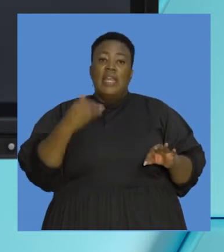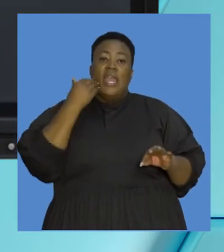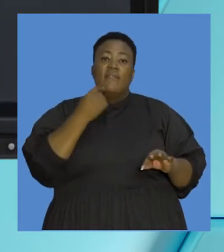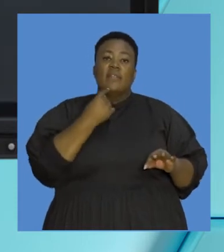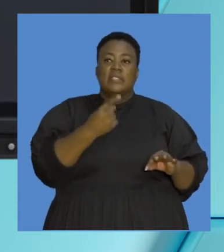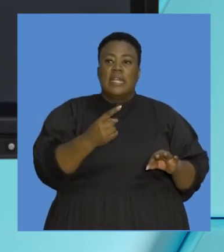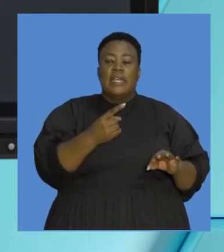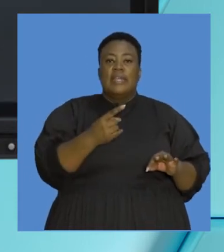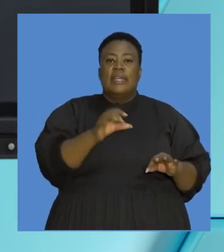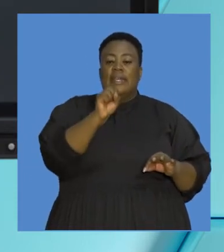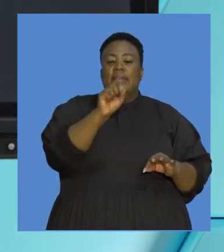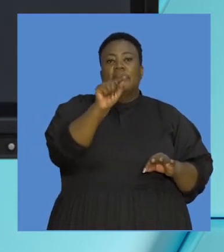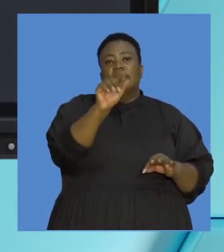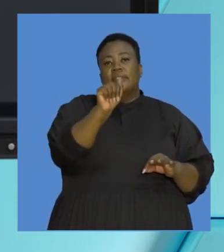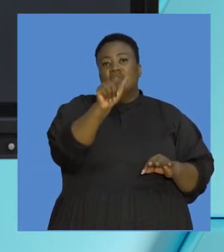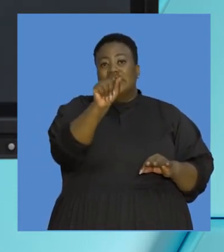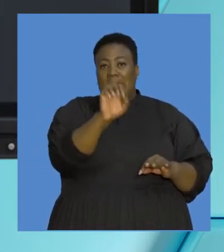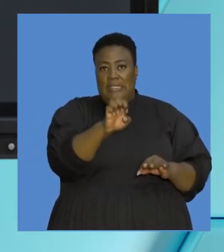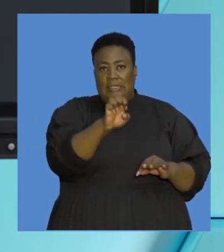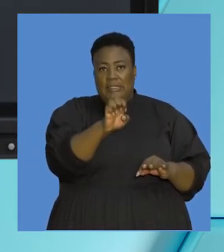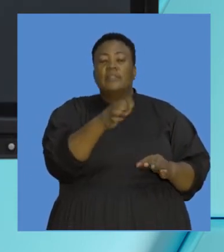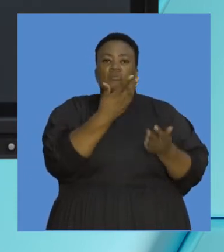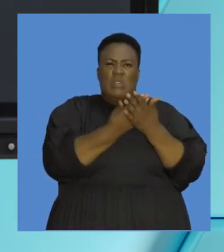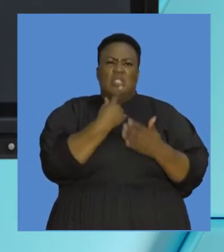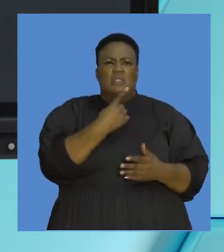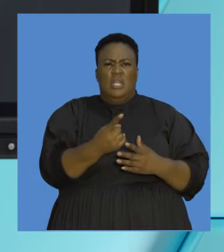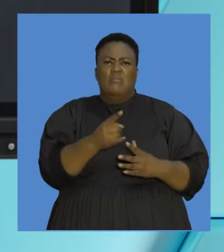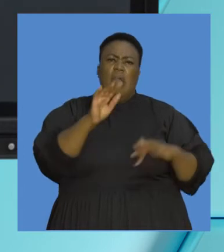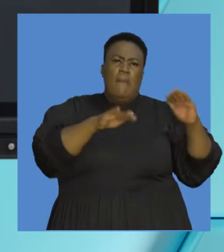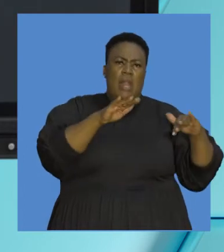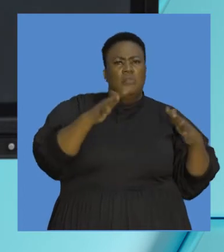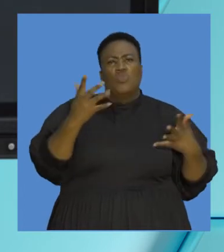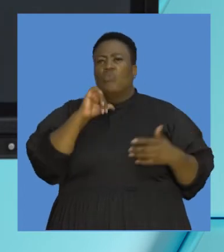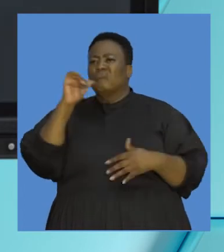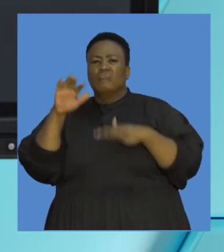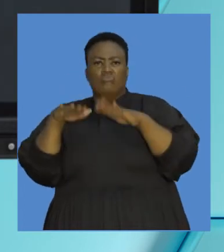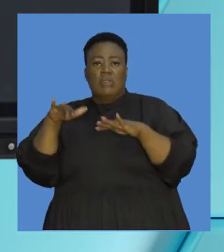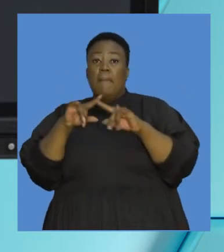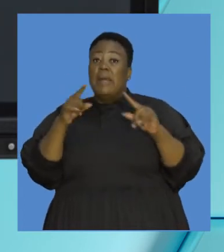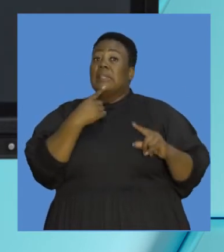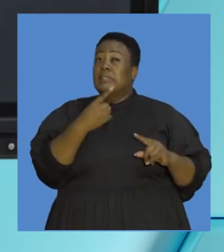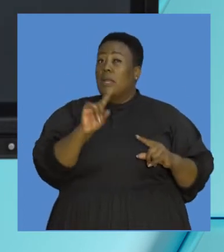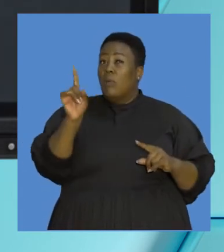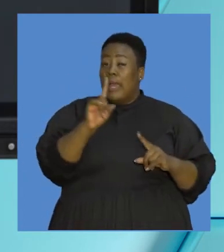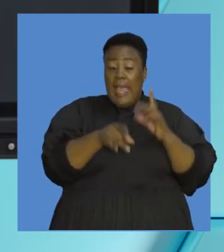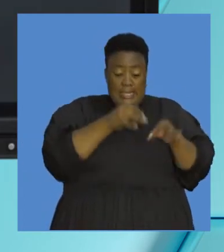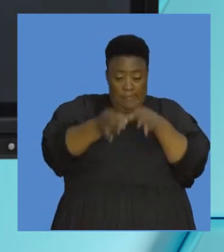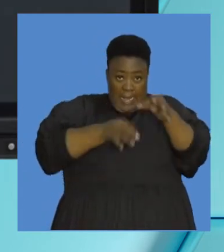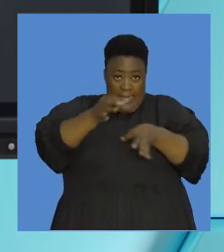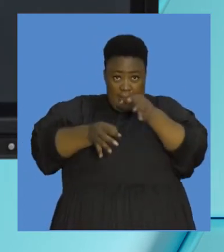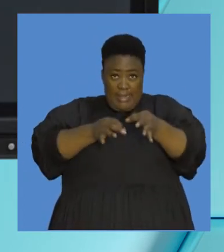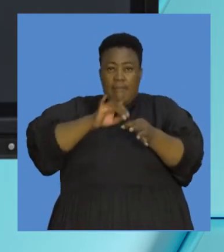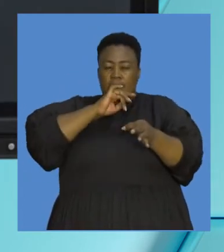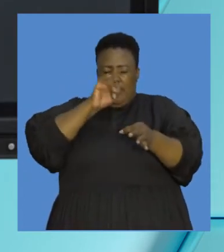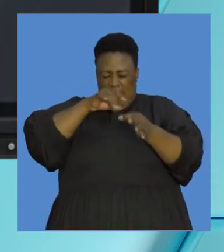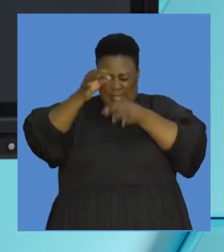said state, then we can say balanced, unbalanced. But they didn't. They said explain. So I've got to